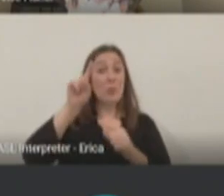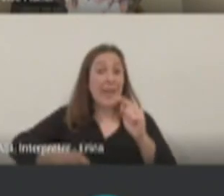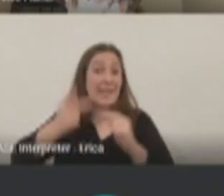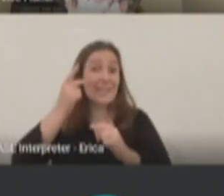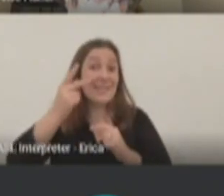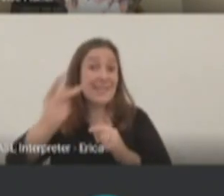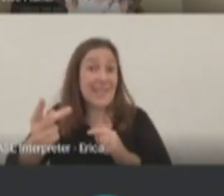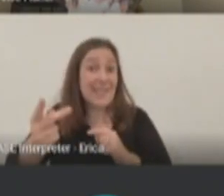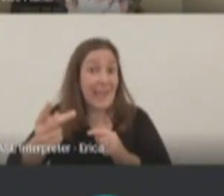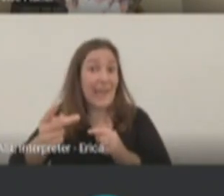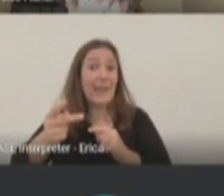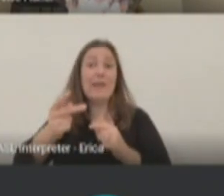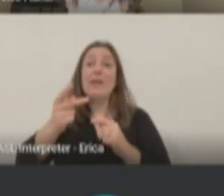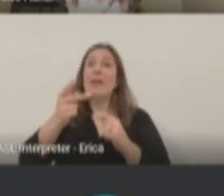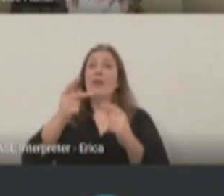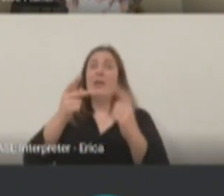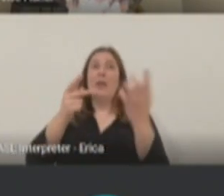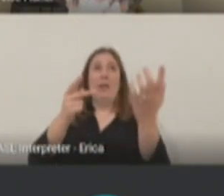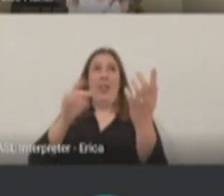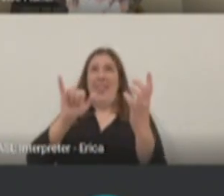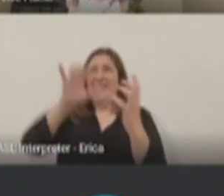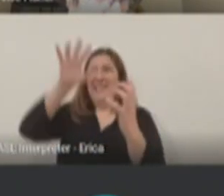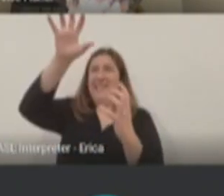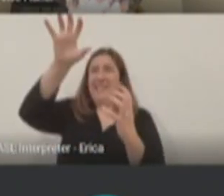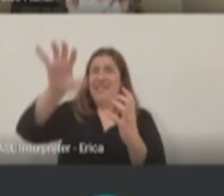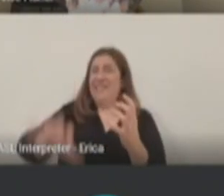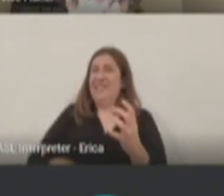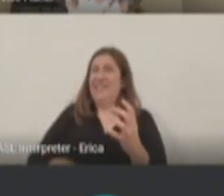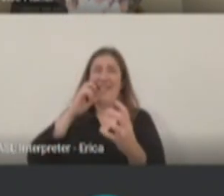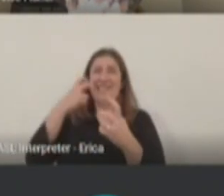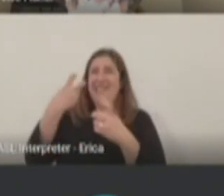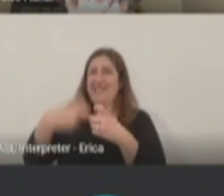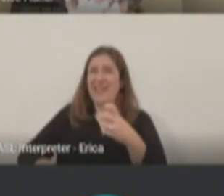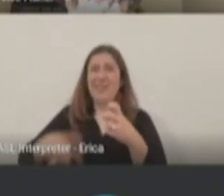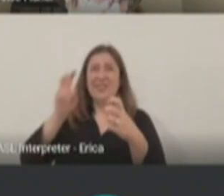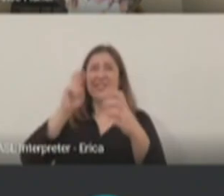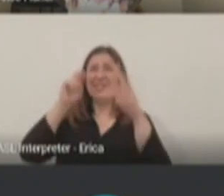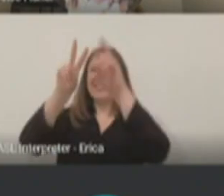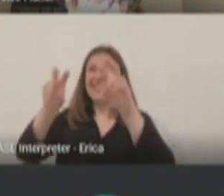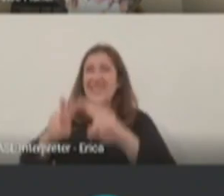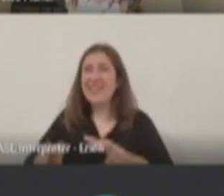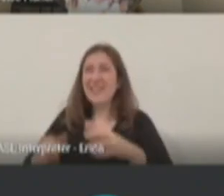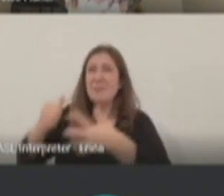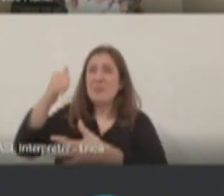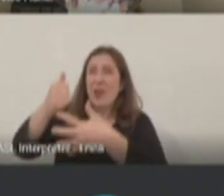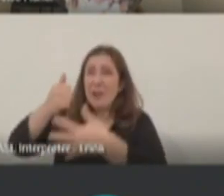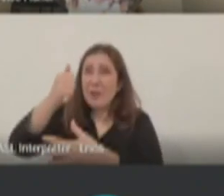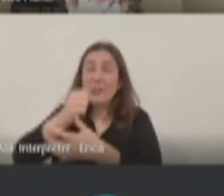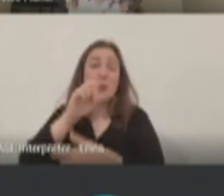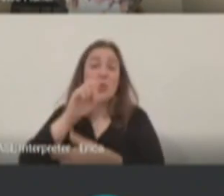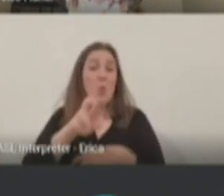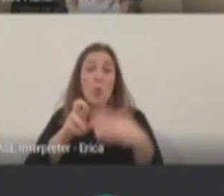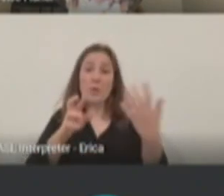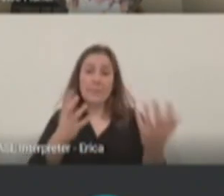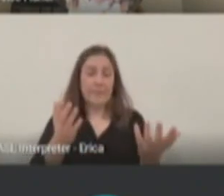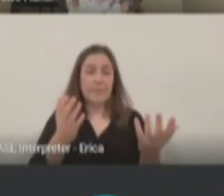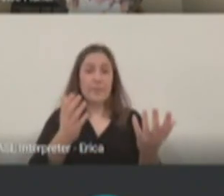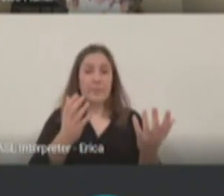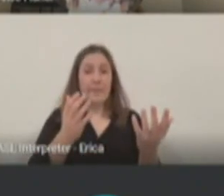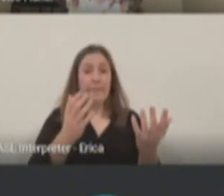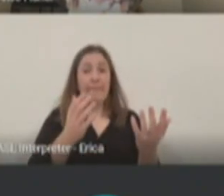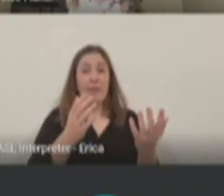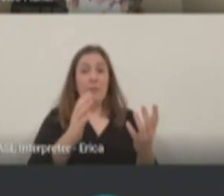of text or you can't, I think that would really help facilitate the dialogue. And then one